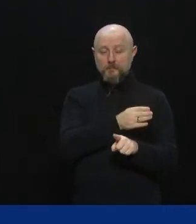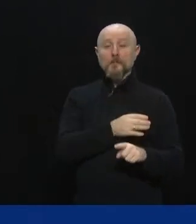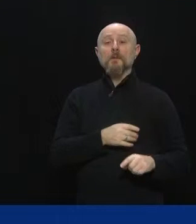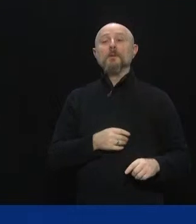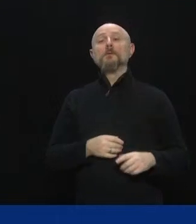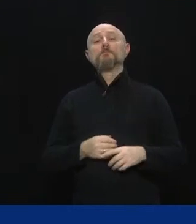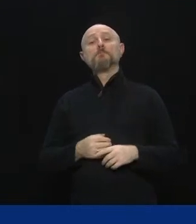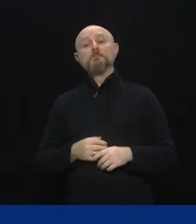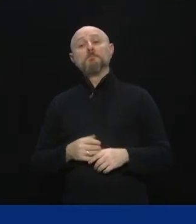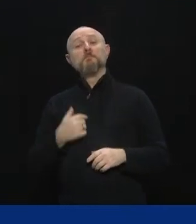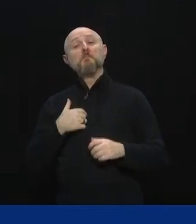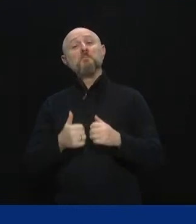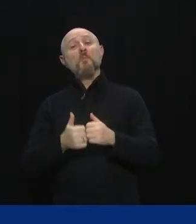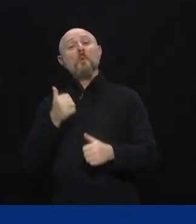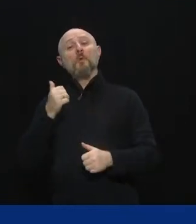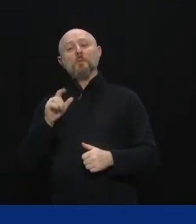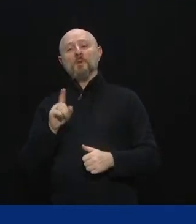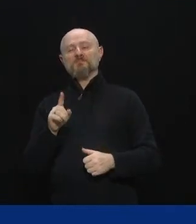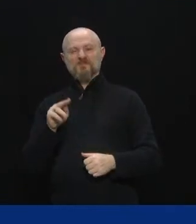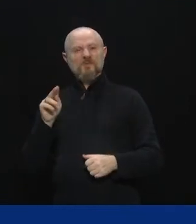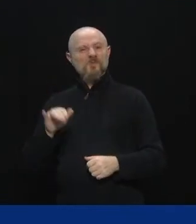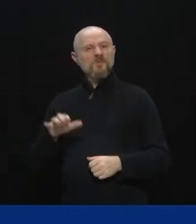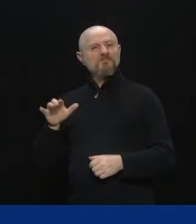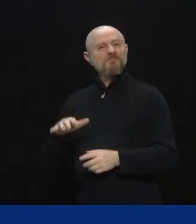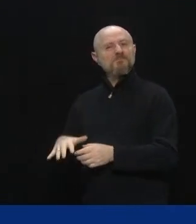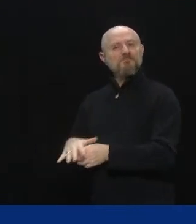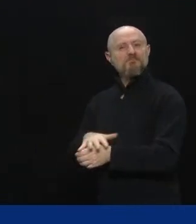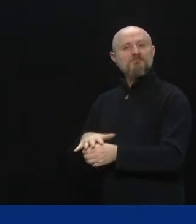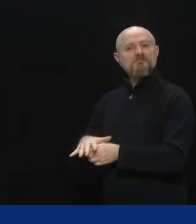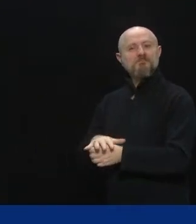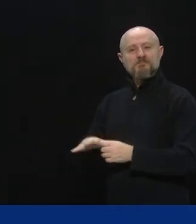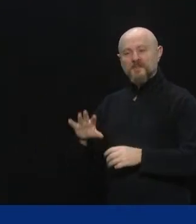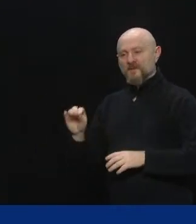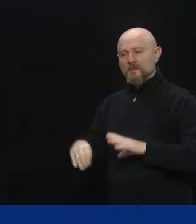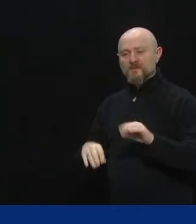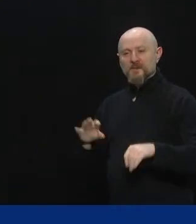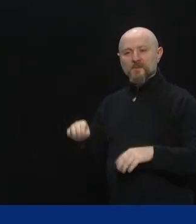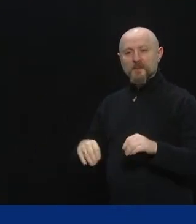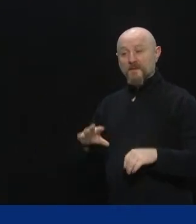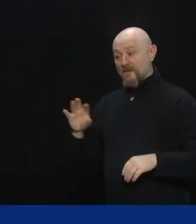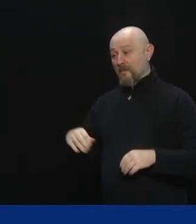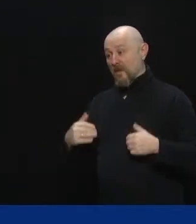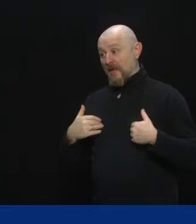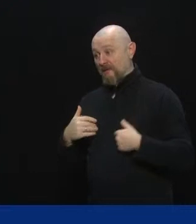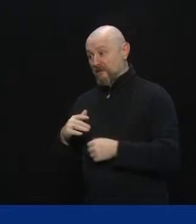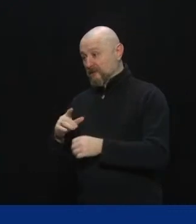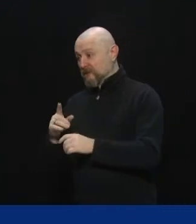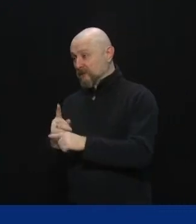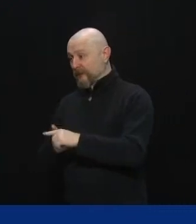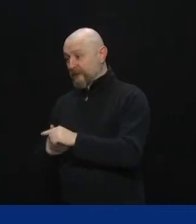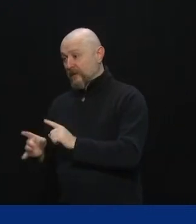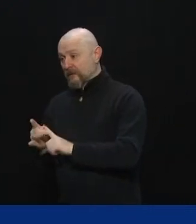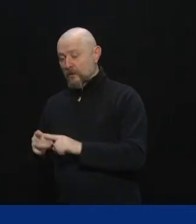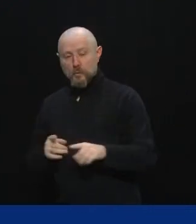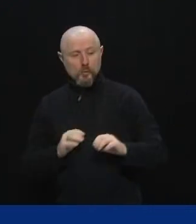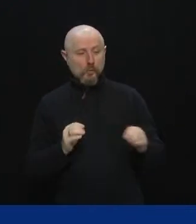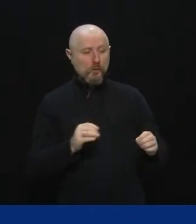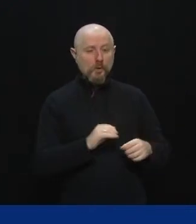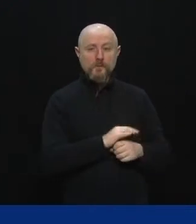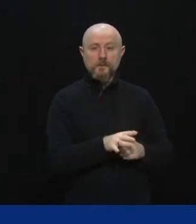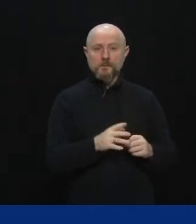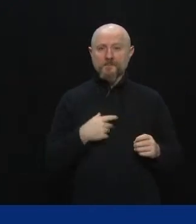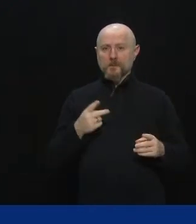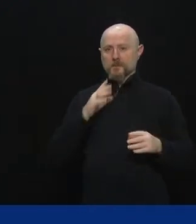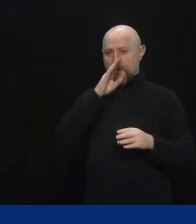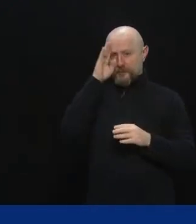City. It's about 50-50, 50-50. So half of the hospitalizations in New York City are someone who needs to be there because of their